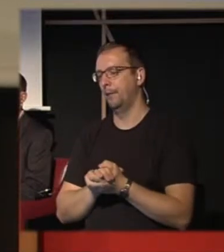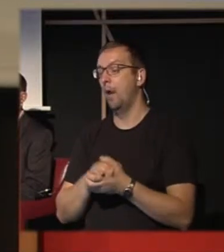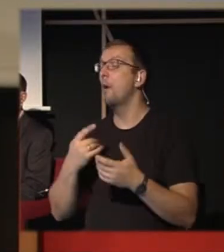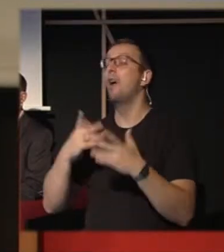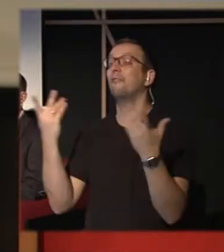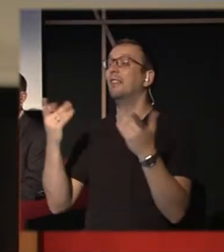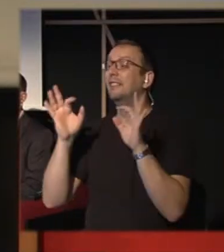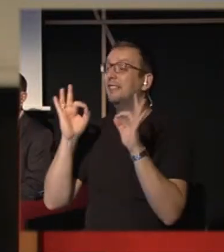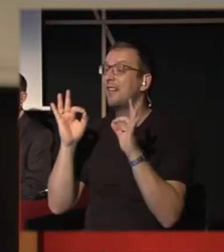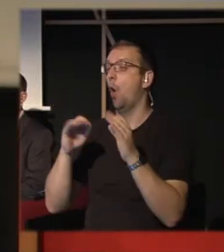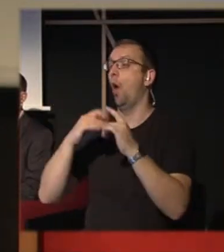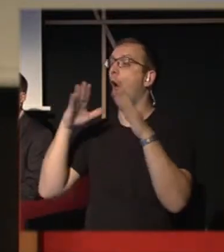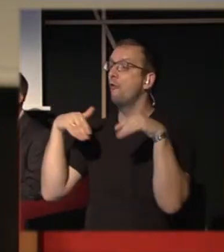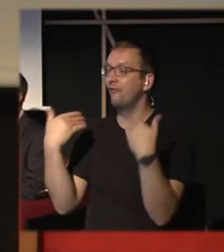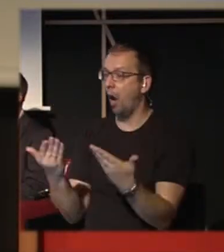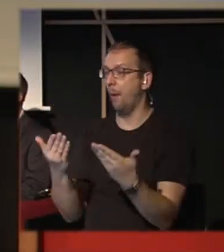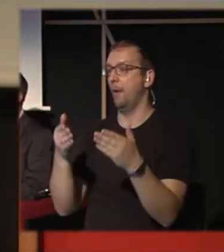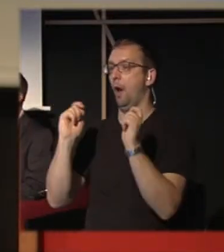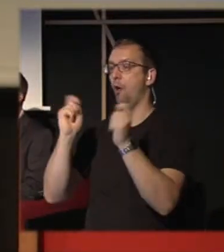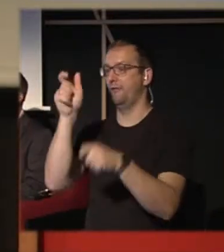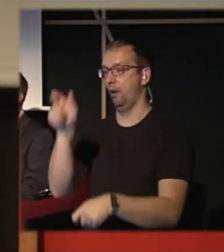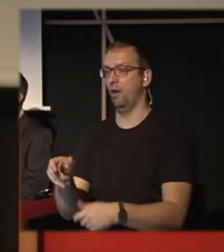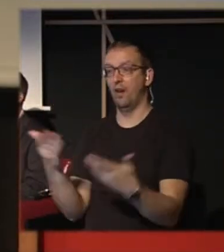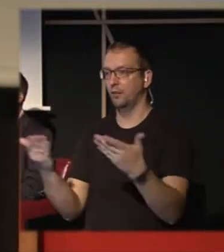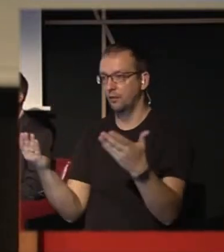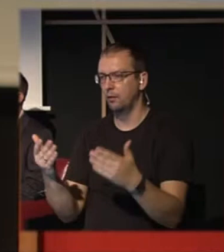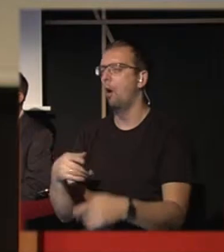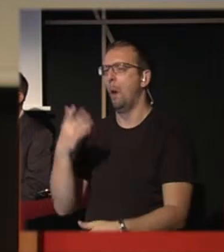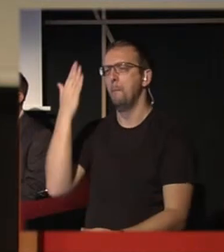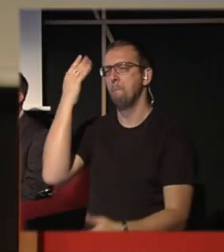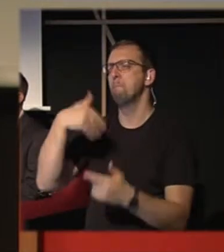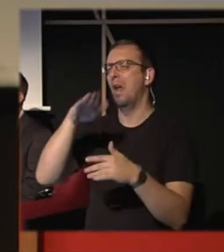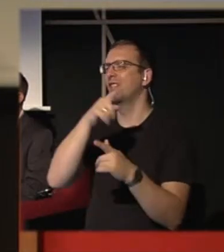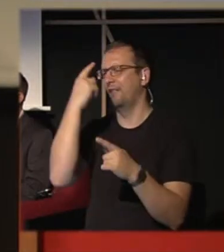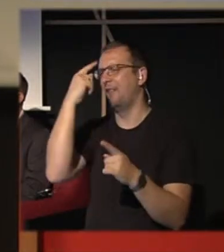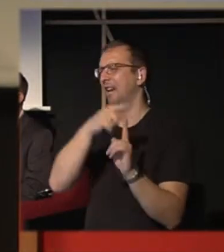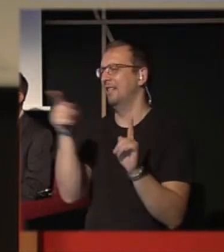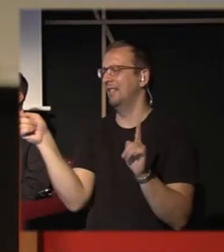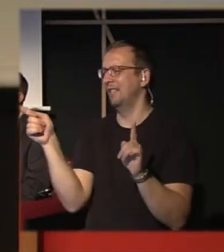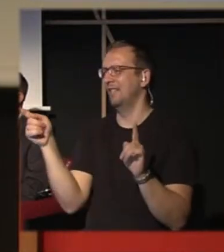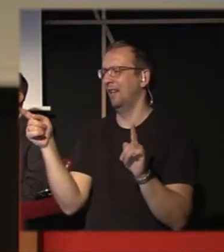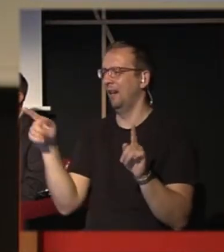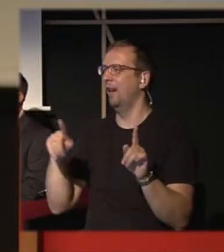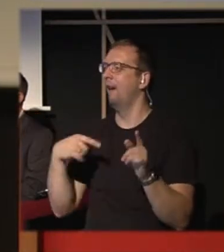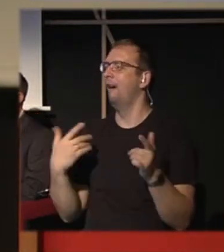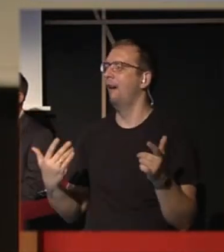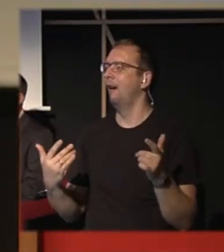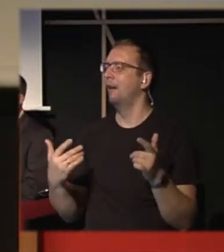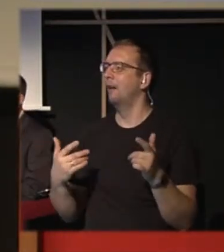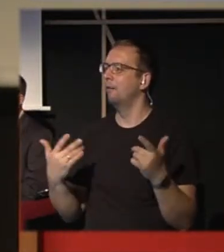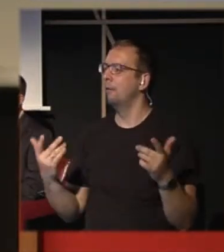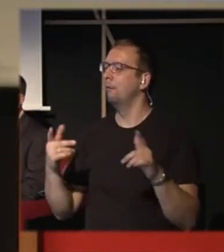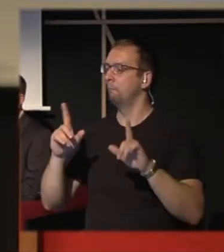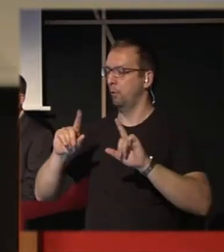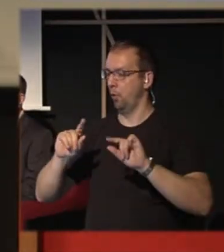So I imagine most of you know the DAO criteria means that clubs must have appointed